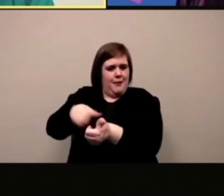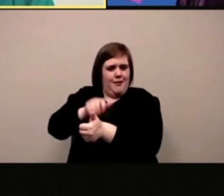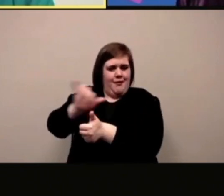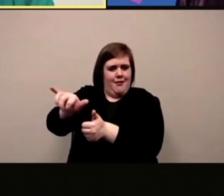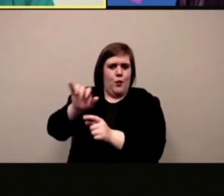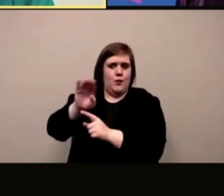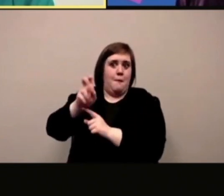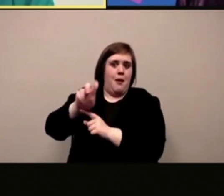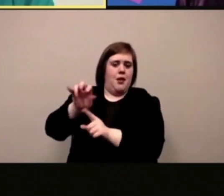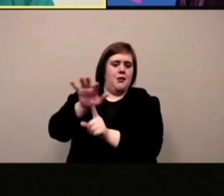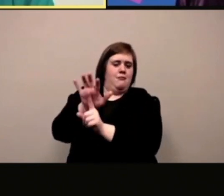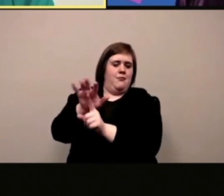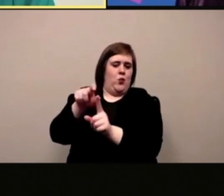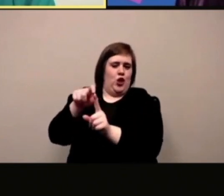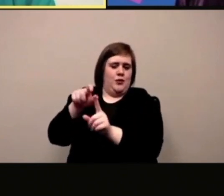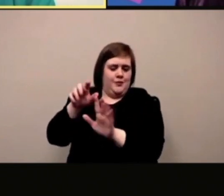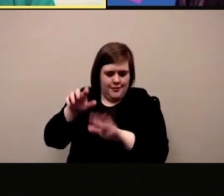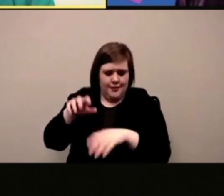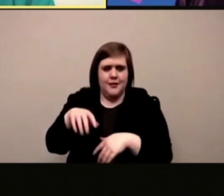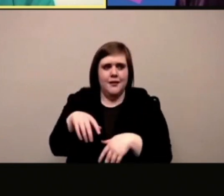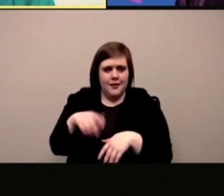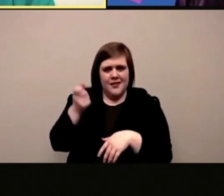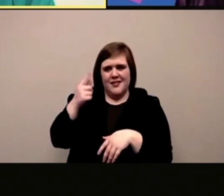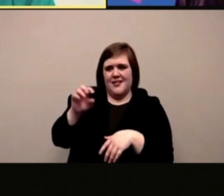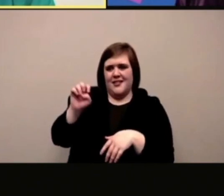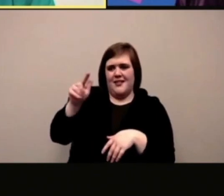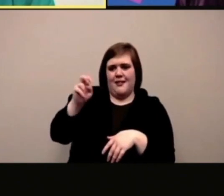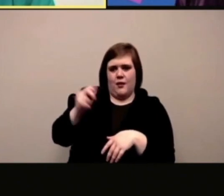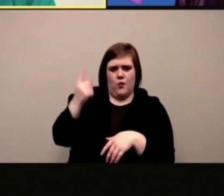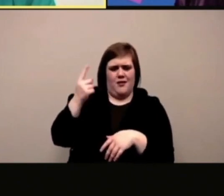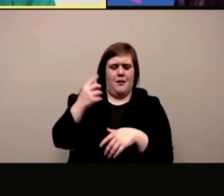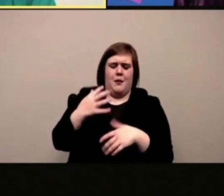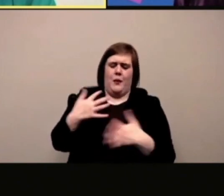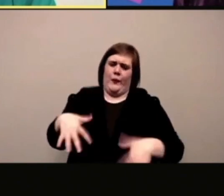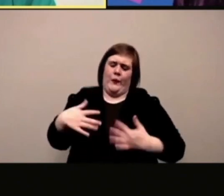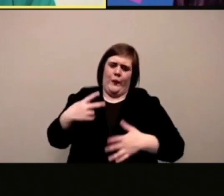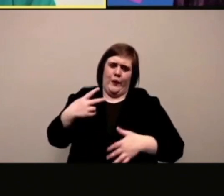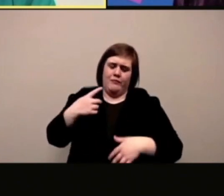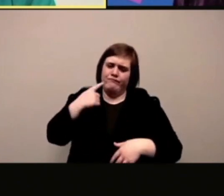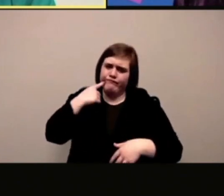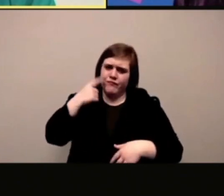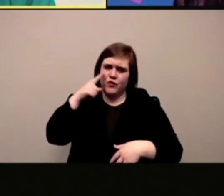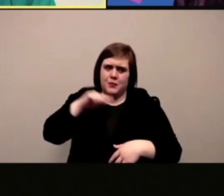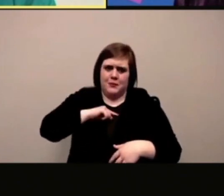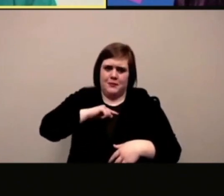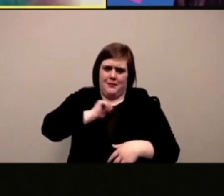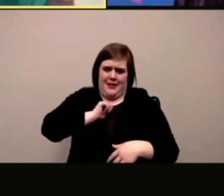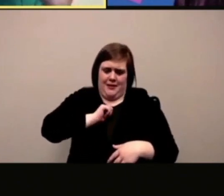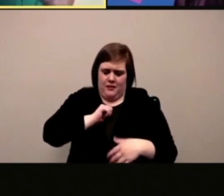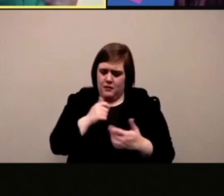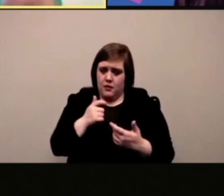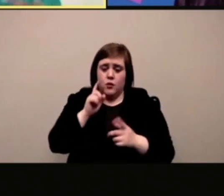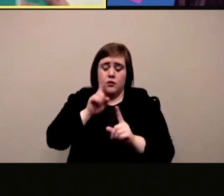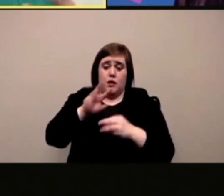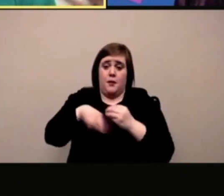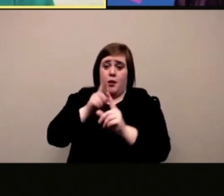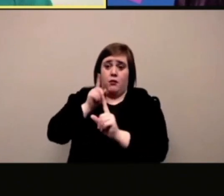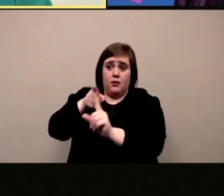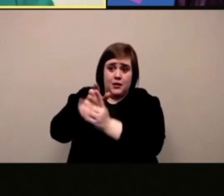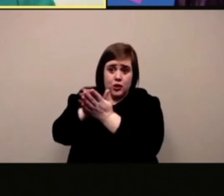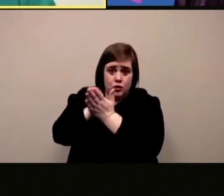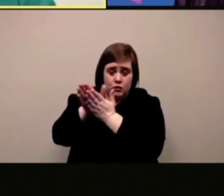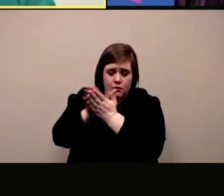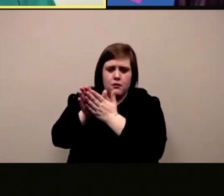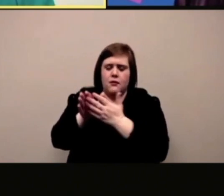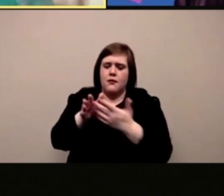think we talk about even, one of the most disappointing things for me, when we talked about, being intentional about getting young women into